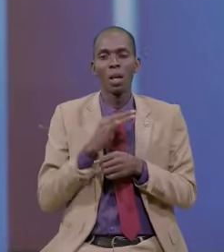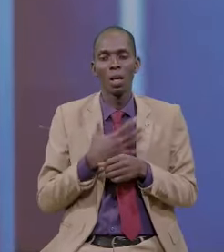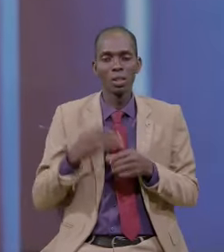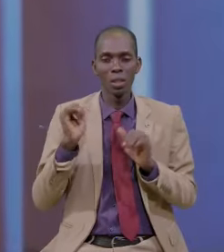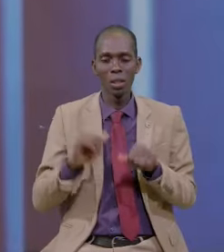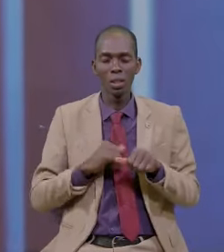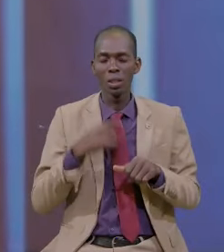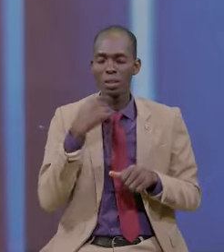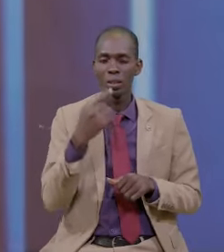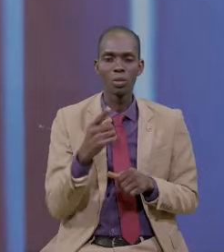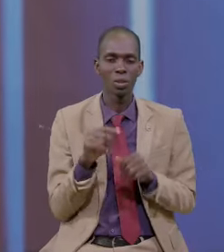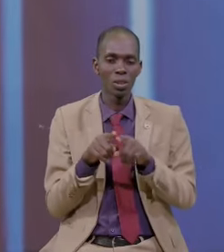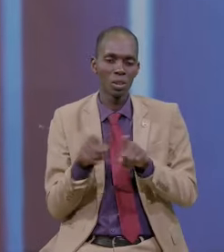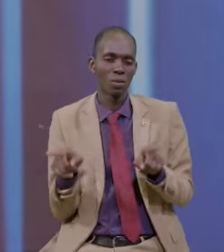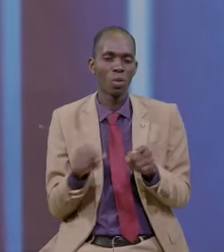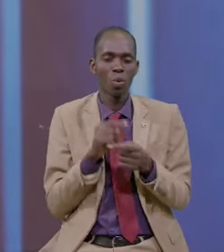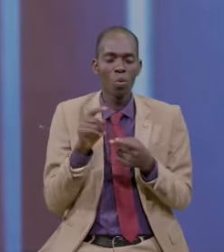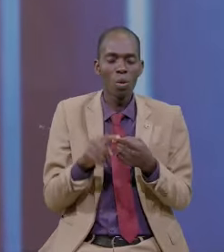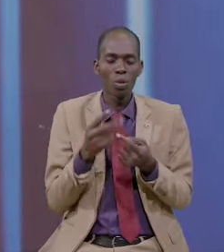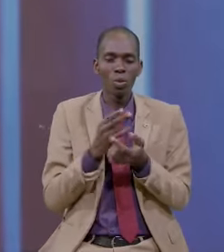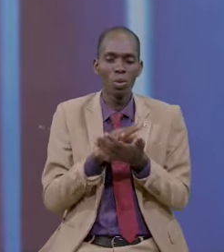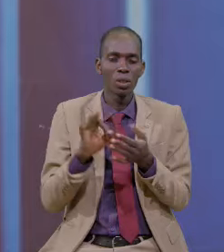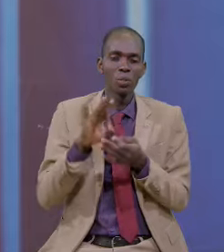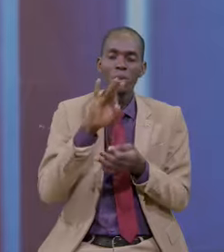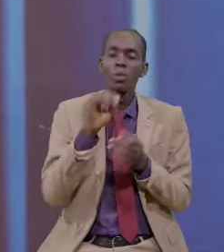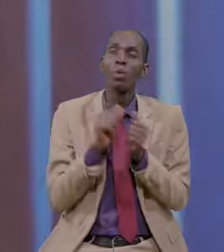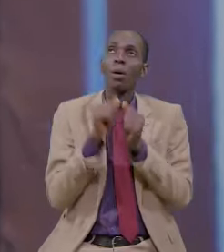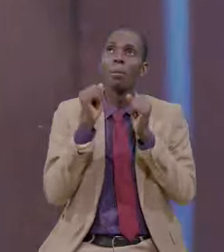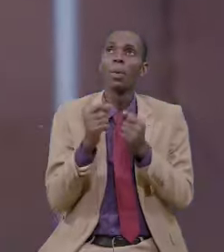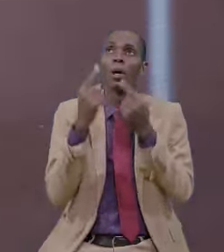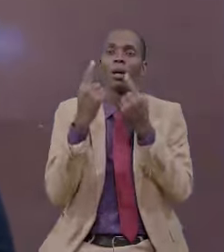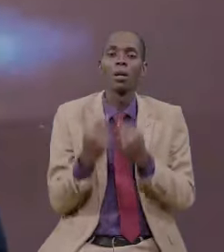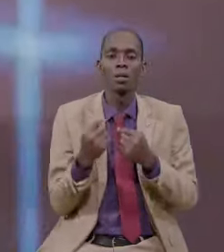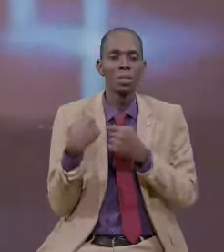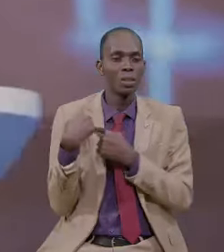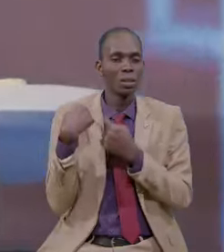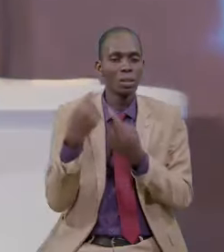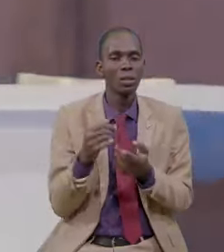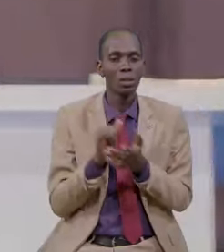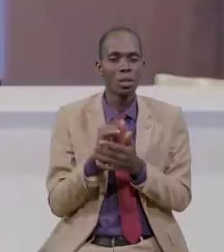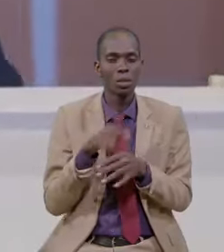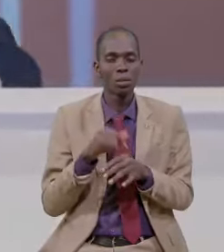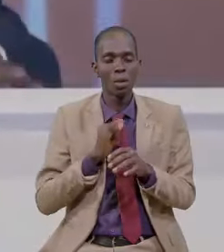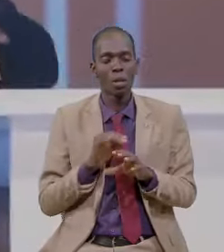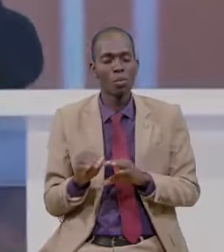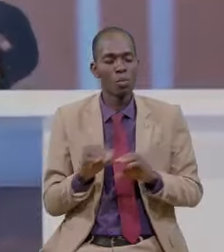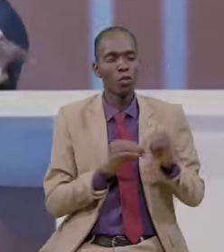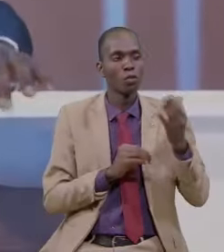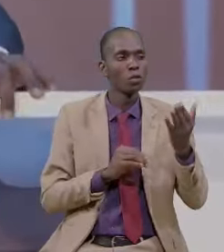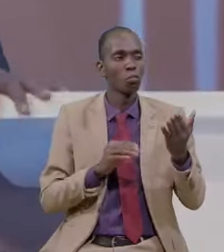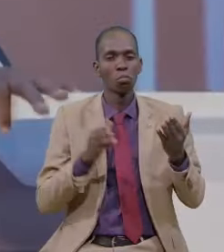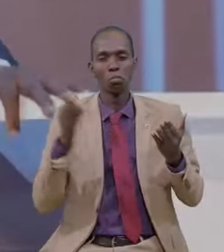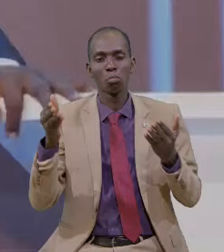when that Holy Ghost came with power. Since that time, I go here, I go there, what I could not